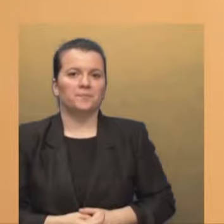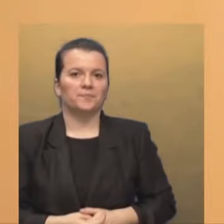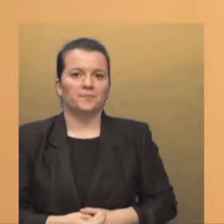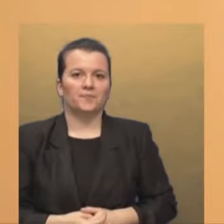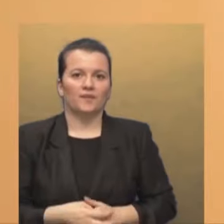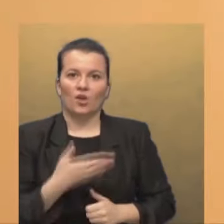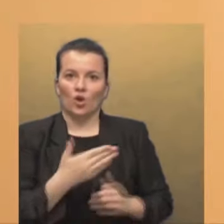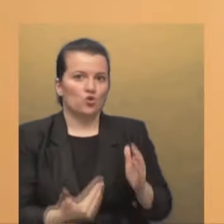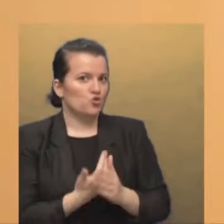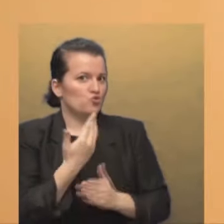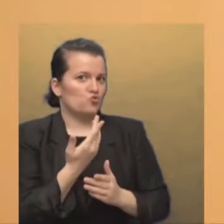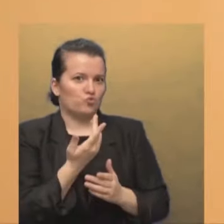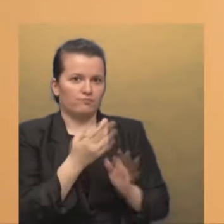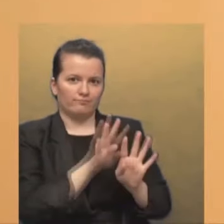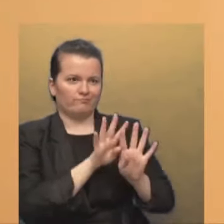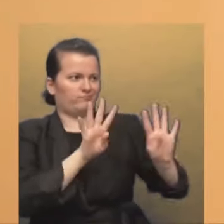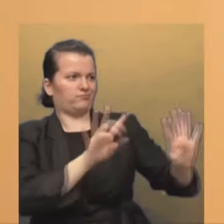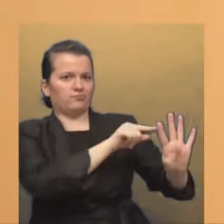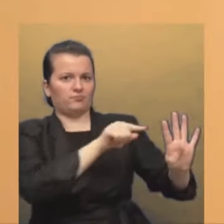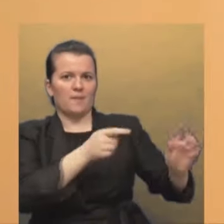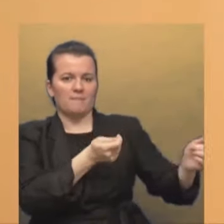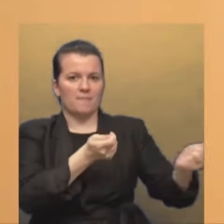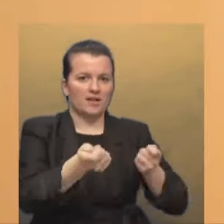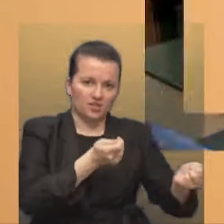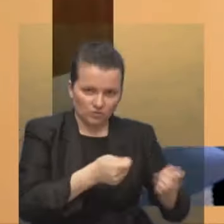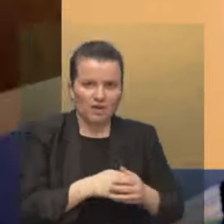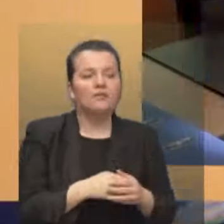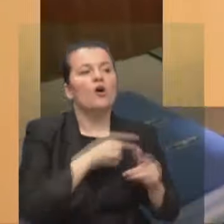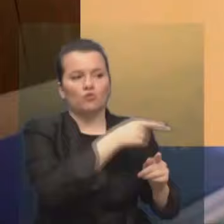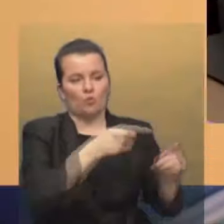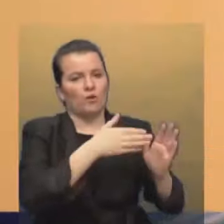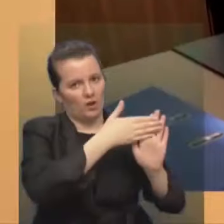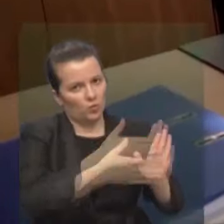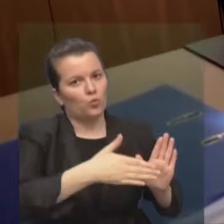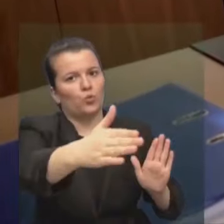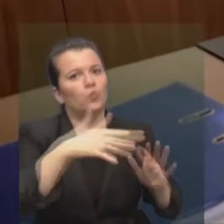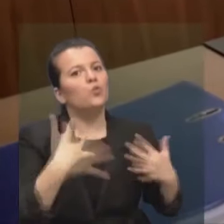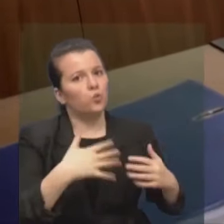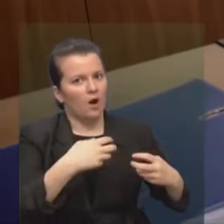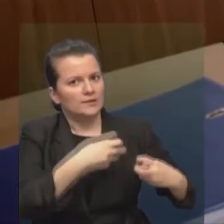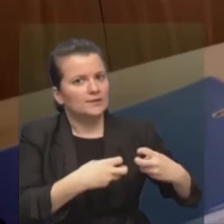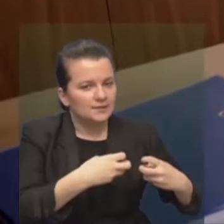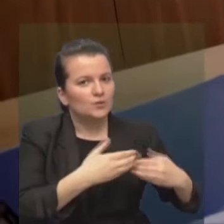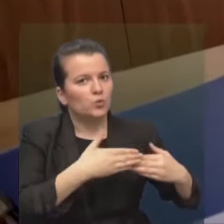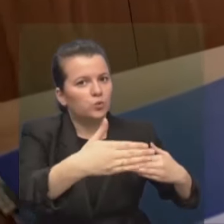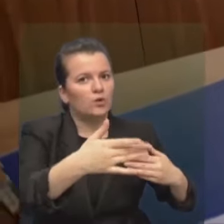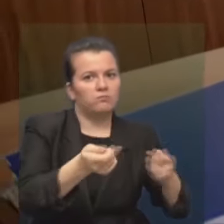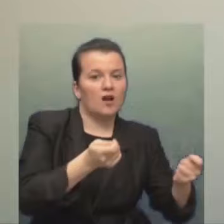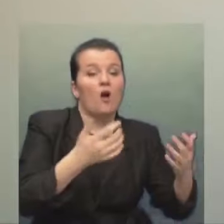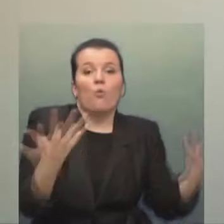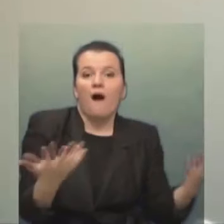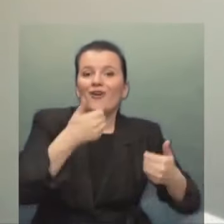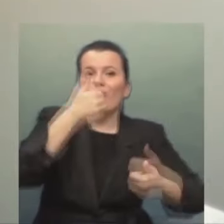management team, but also I'm well aware of the major challenges ahead for Renault in what is a very tough competition and